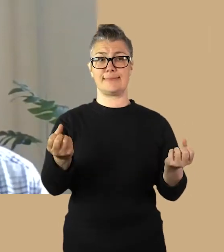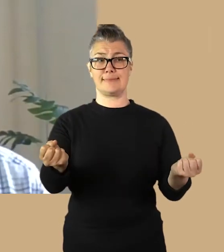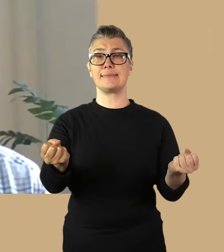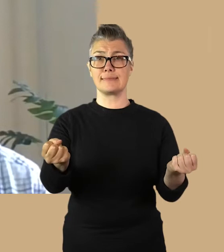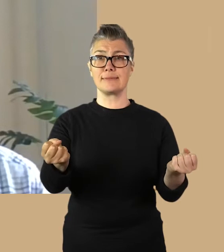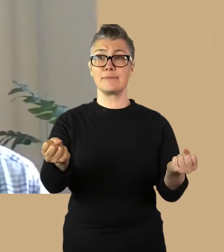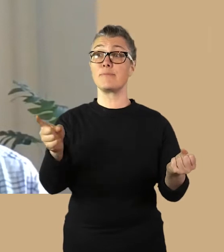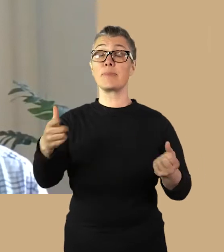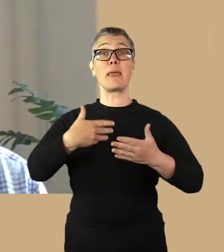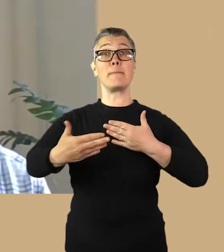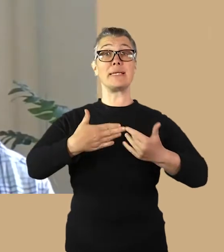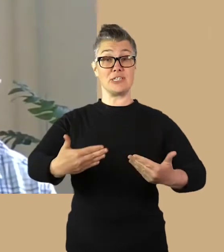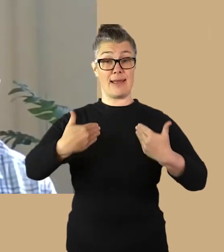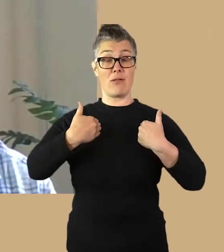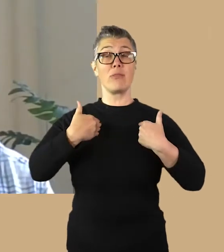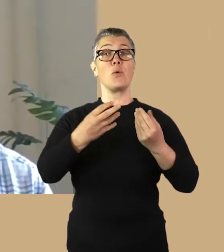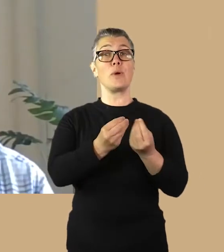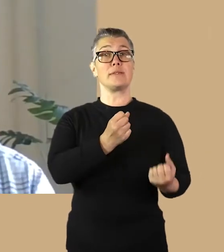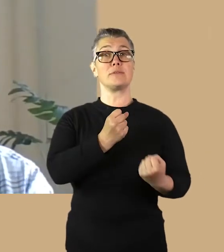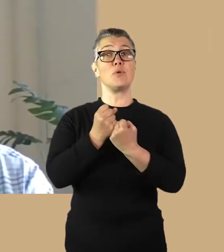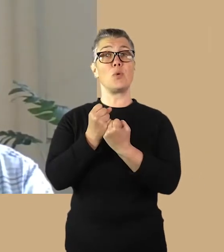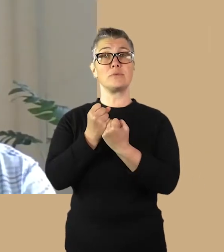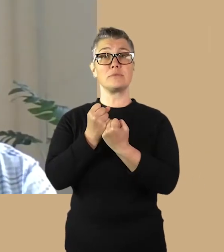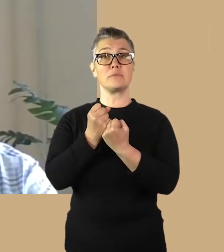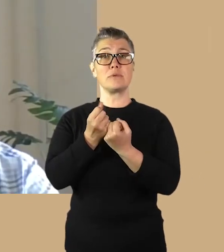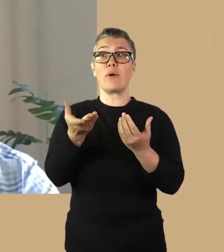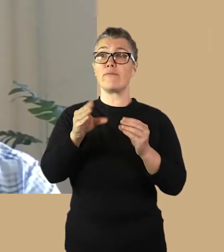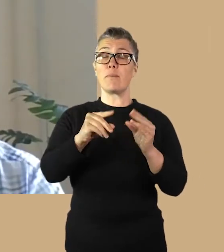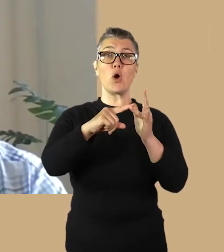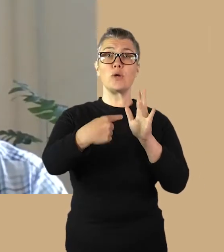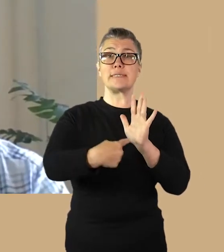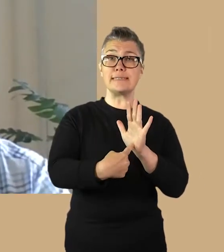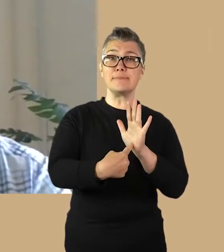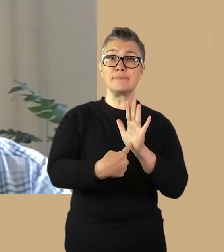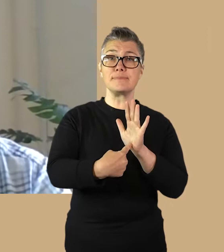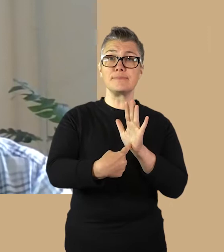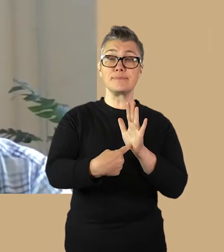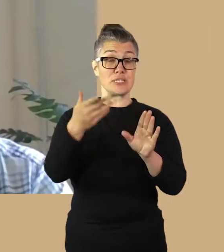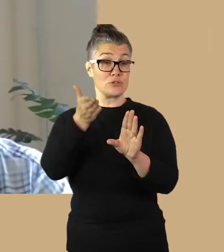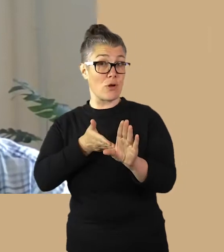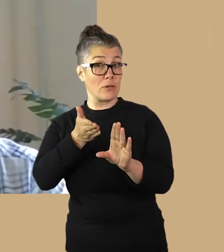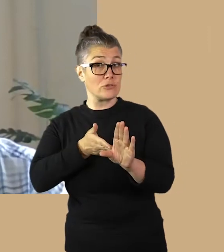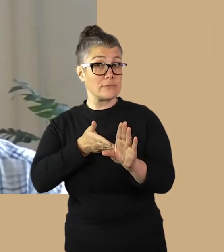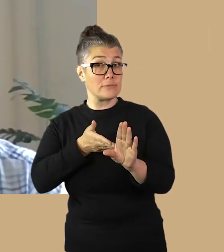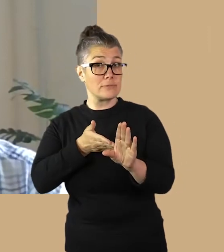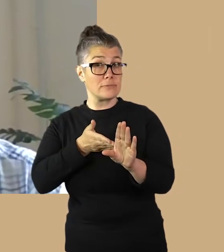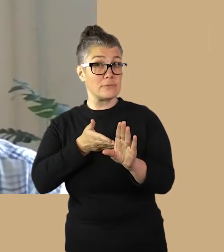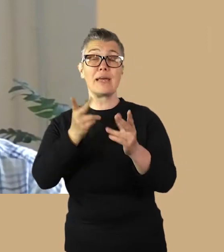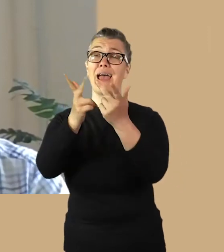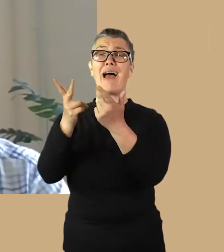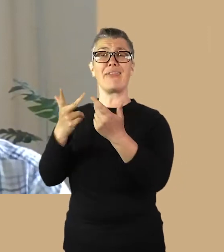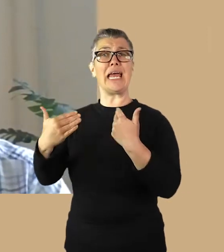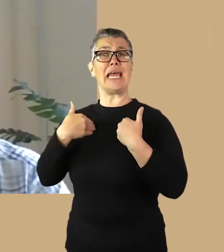university. Ms. Lee is managing her health with assistance from an occupational